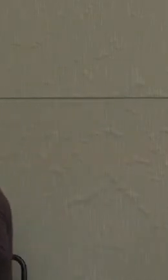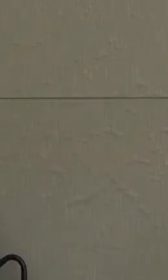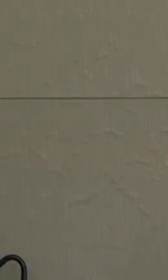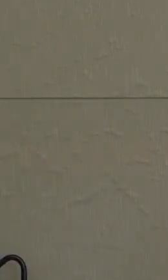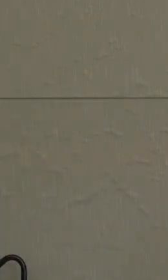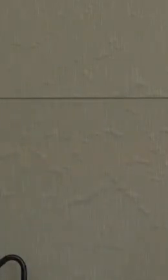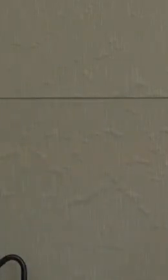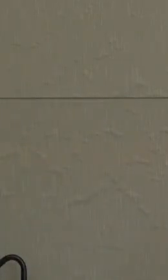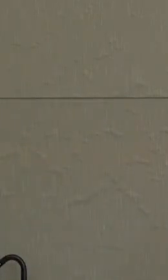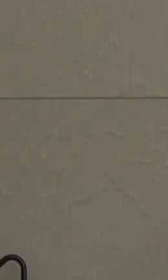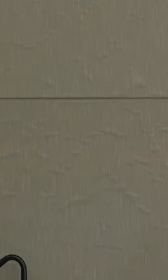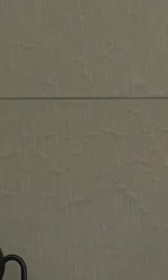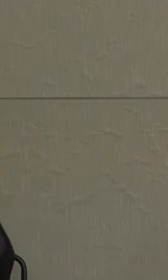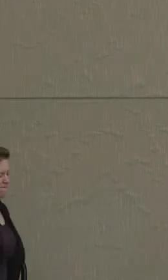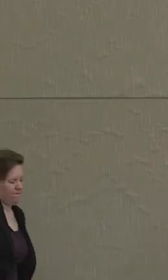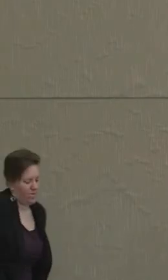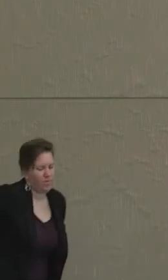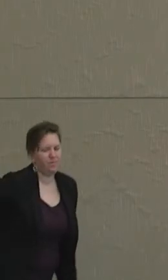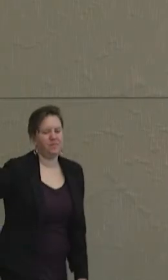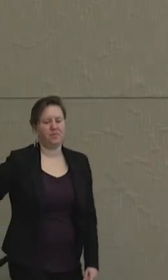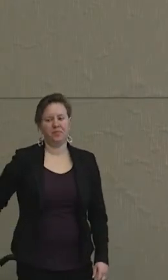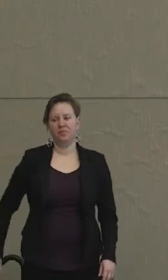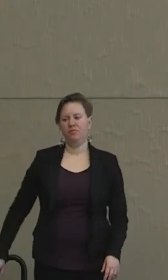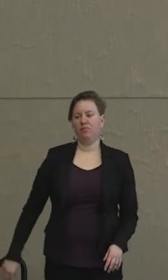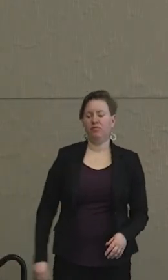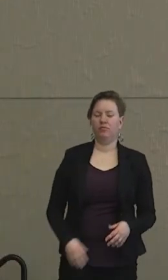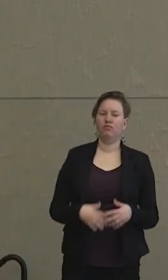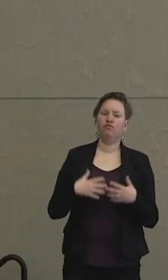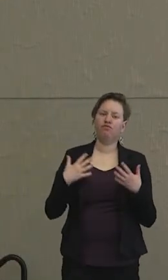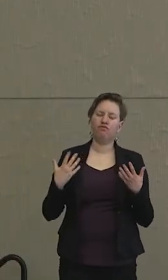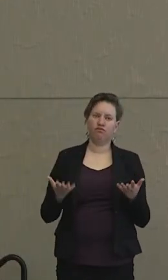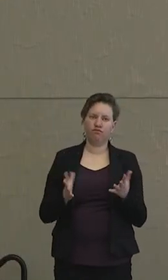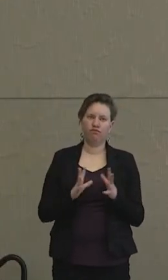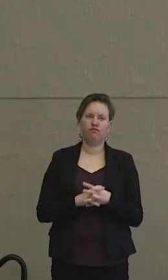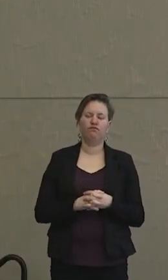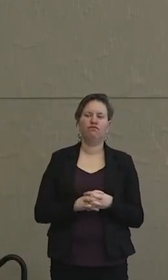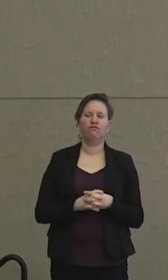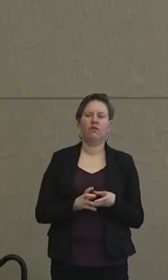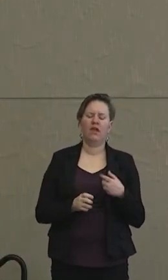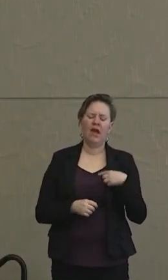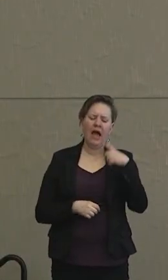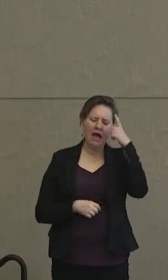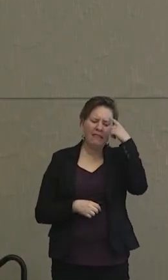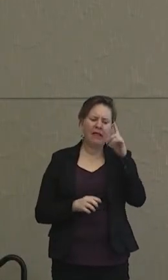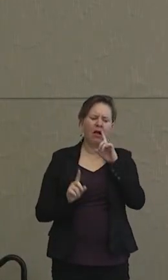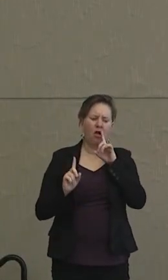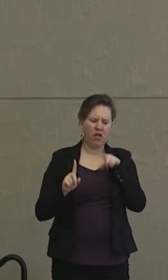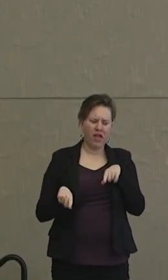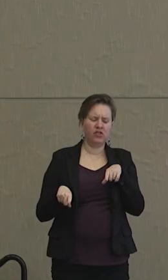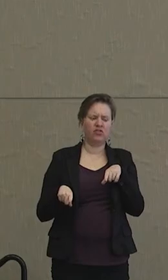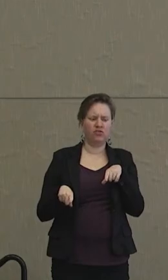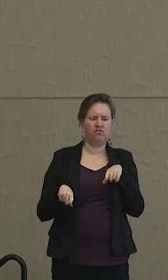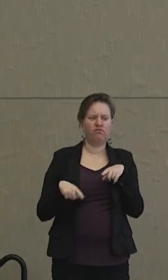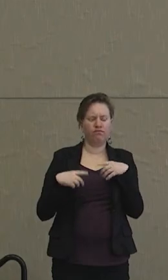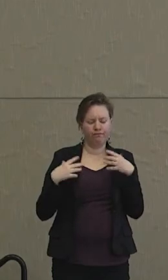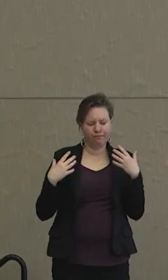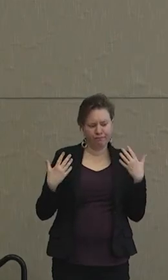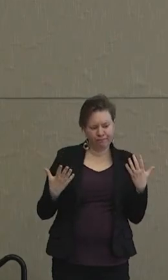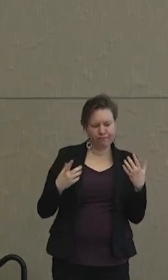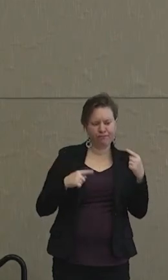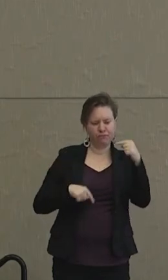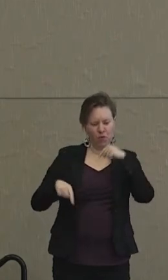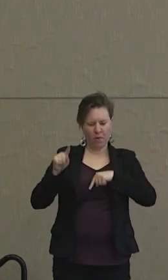That's a big one. Okay. So I think I'll answer it this way, by referring back to